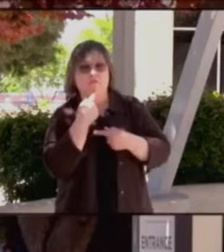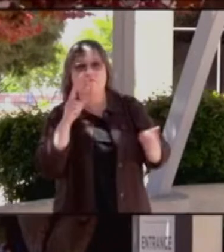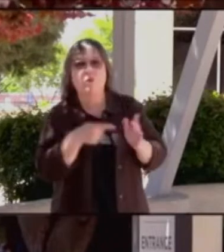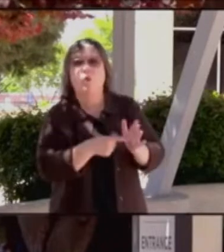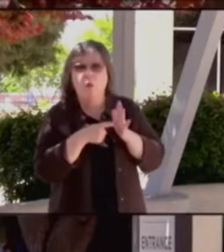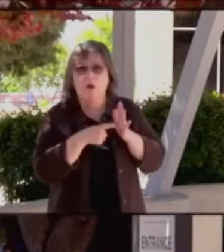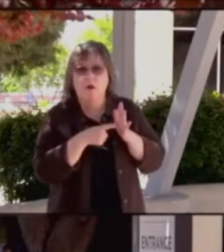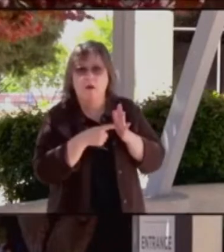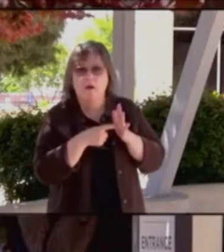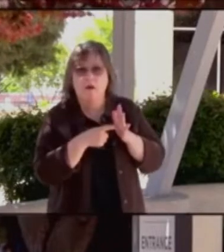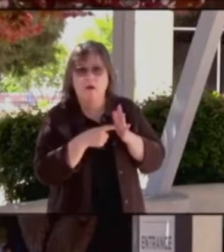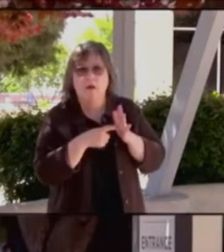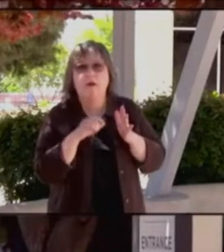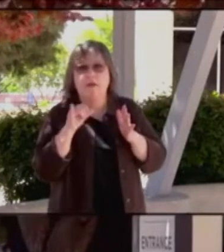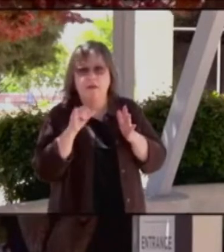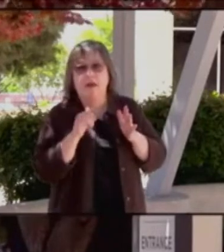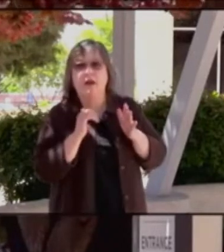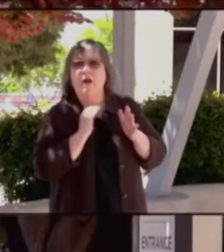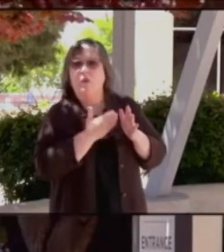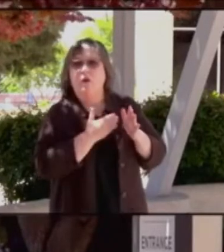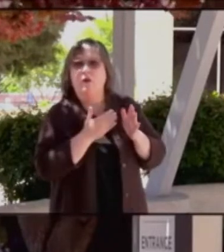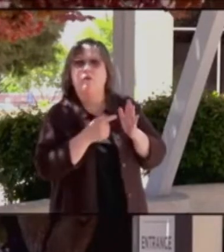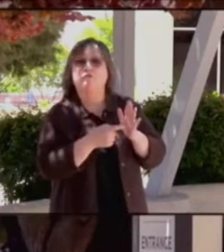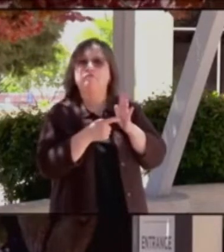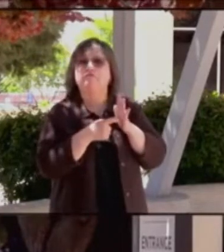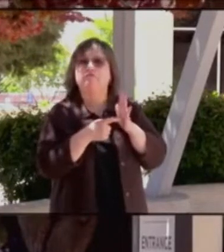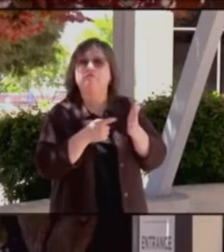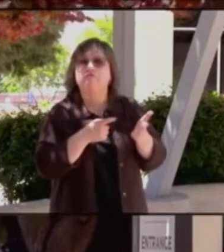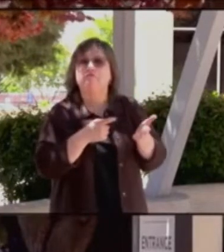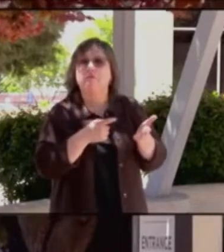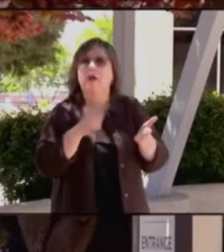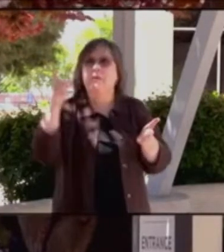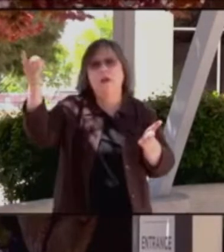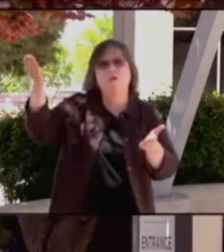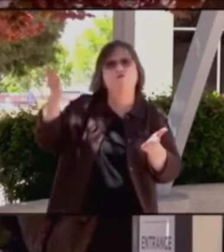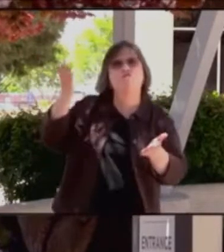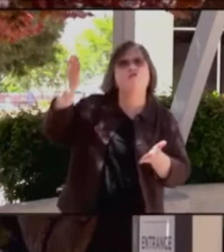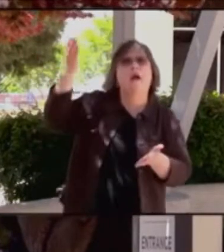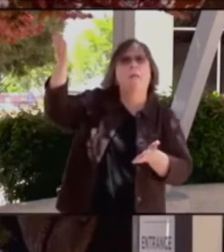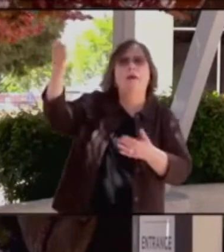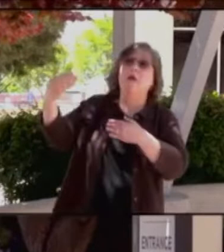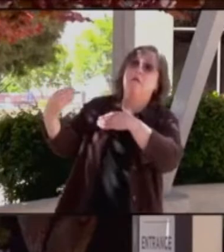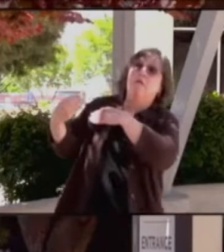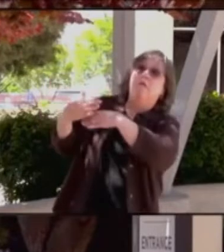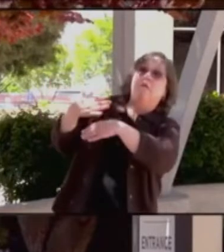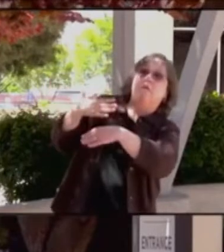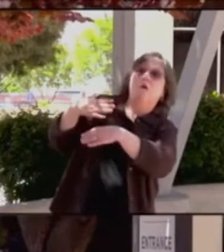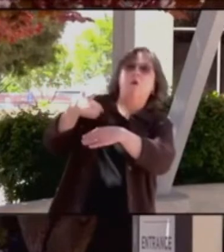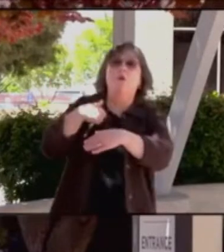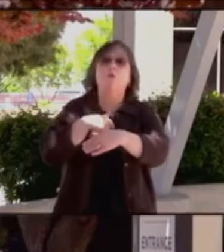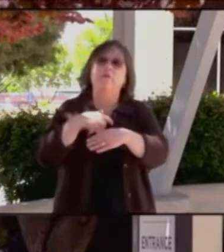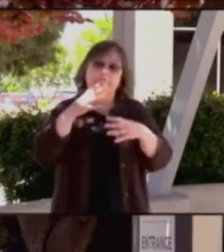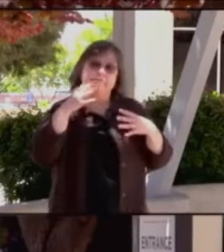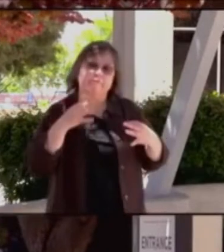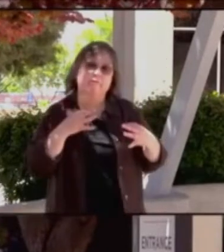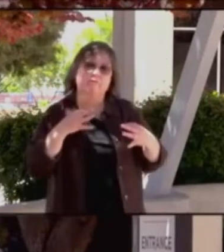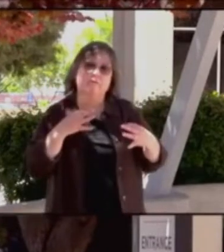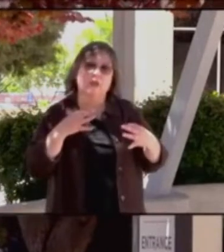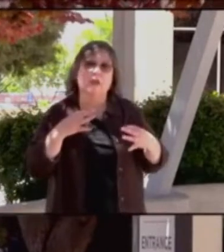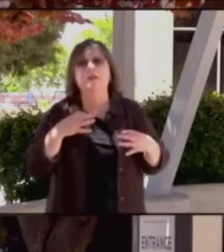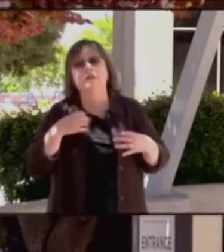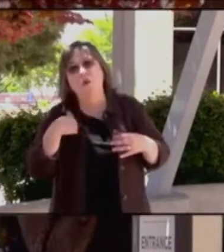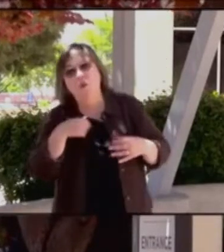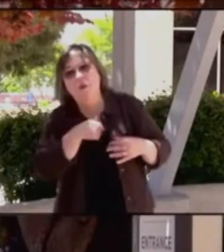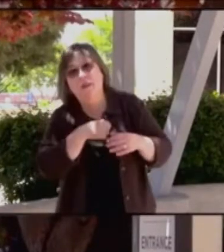face covering requirements. Businesses and individuals in our county need to follow those requirements, and the state has signaled that